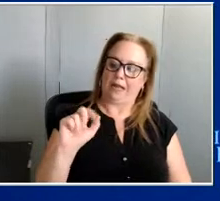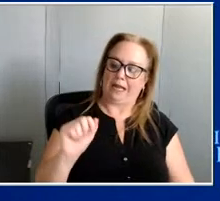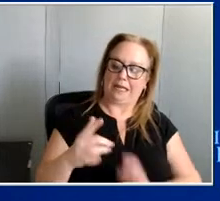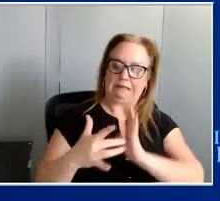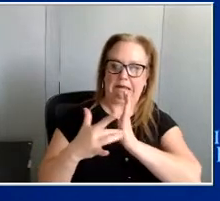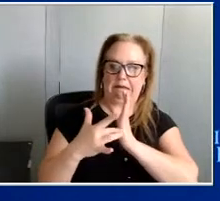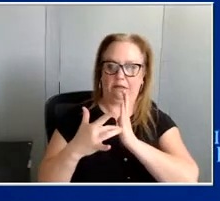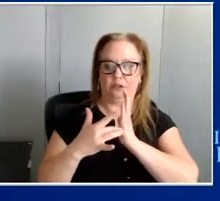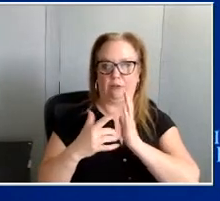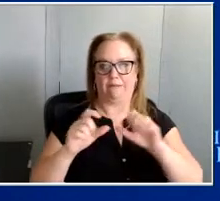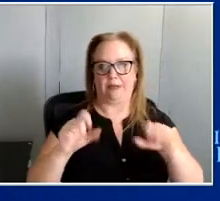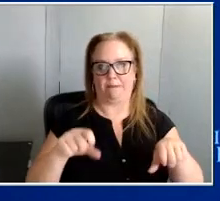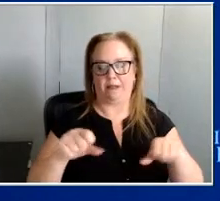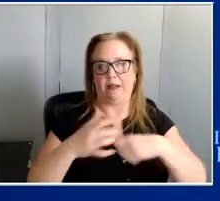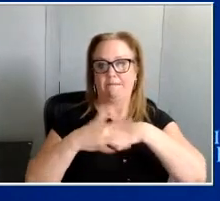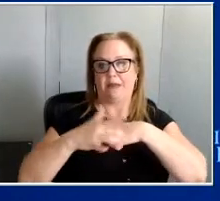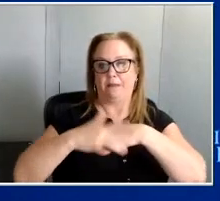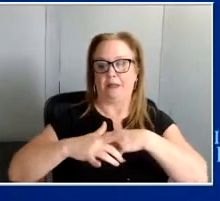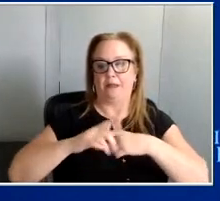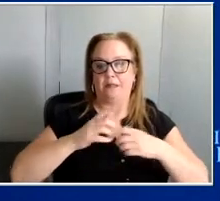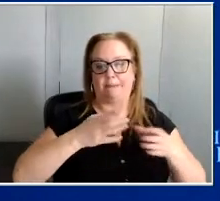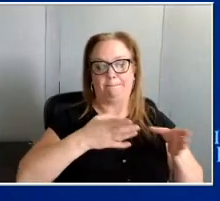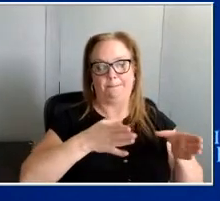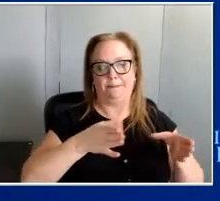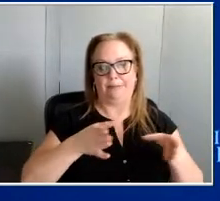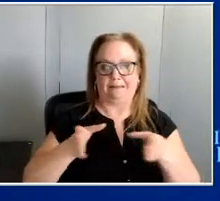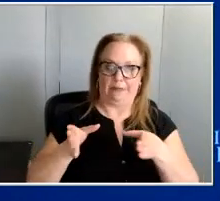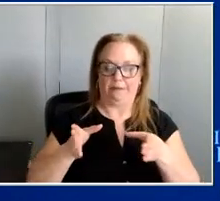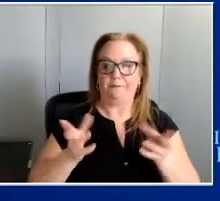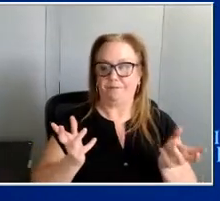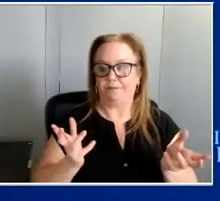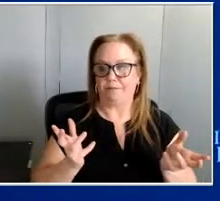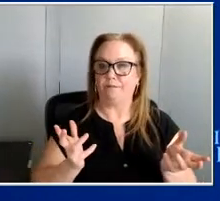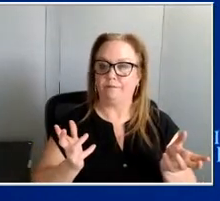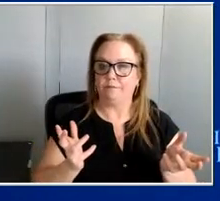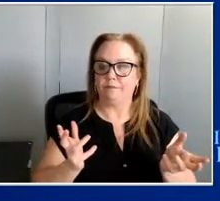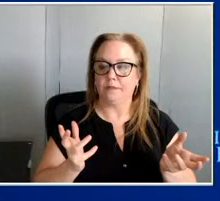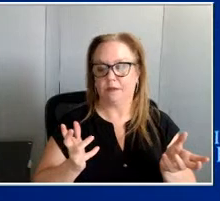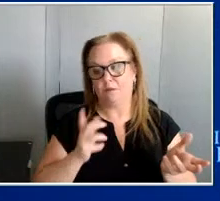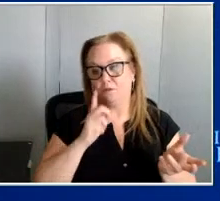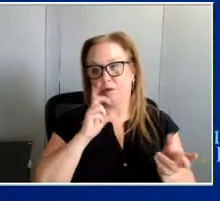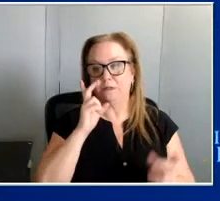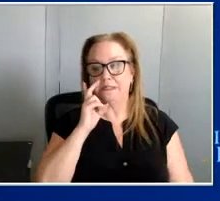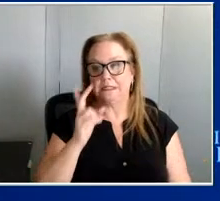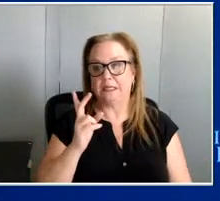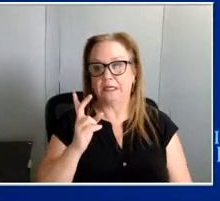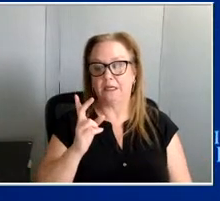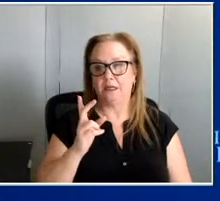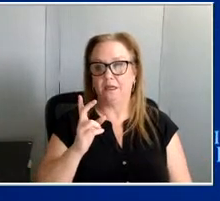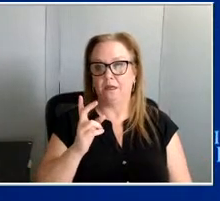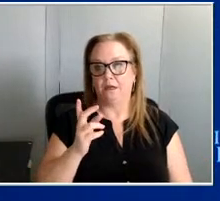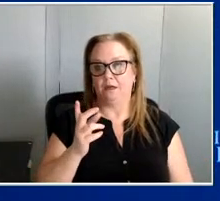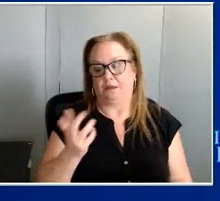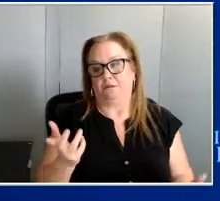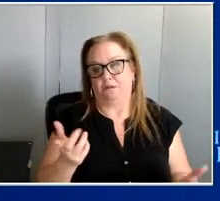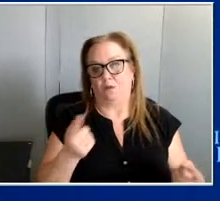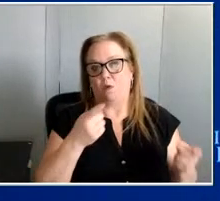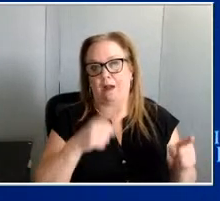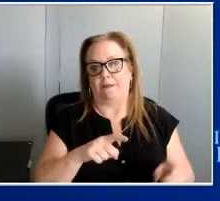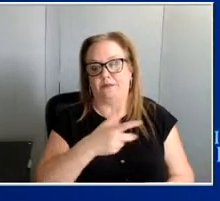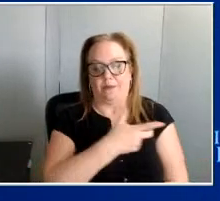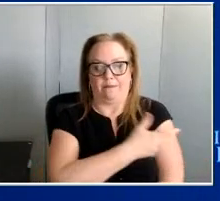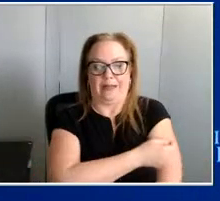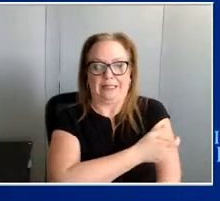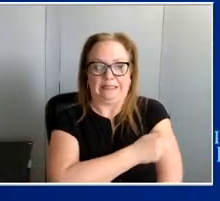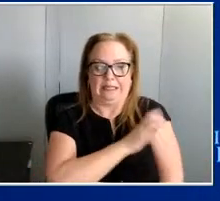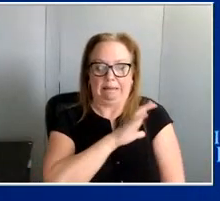that availability to pivot. And we'll just kind of ultimately see what does come from the vaccine companies and what